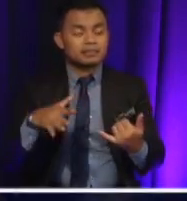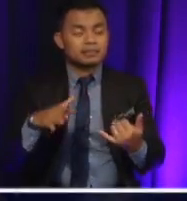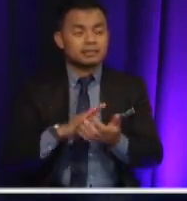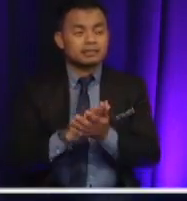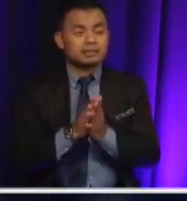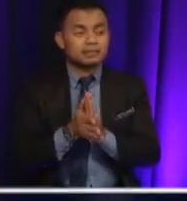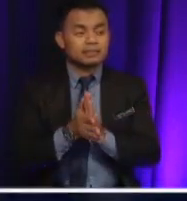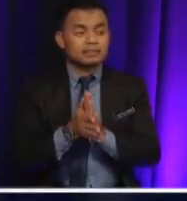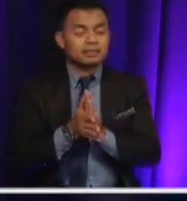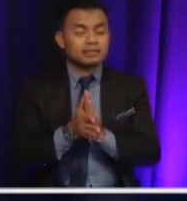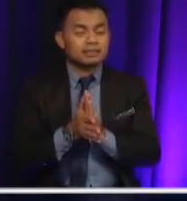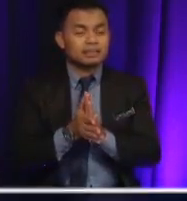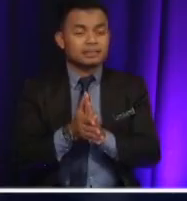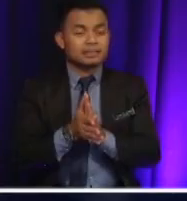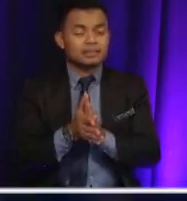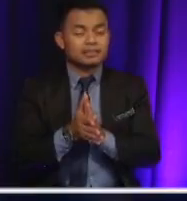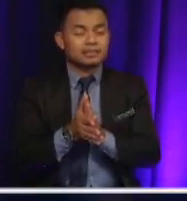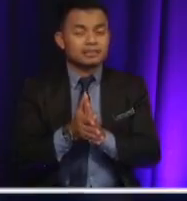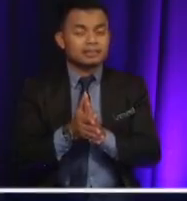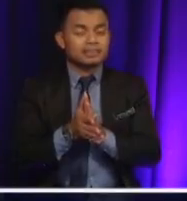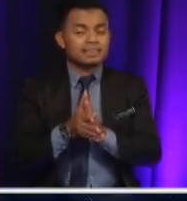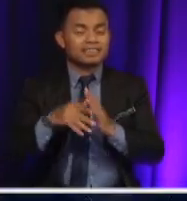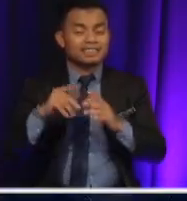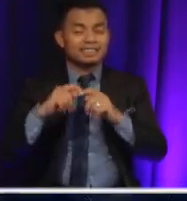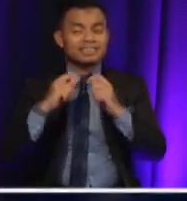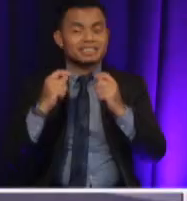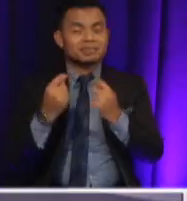So should I say what is it? No, wait, let me guess. Let me try and guess. Okay.